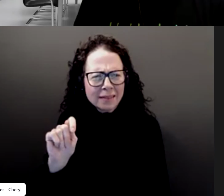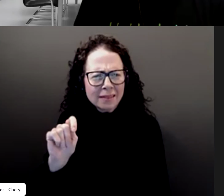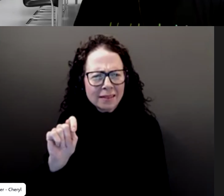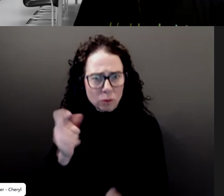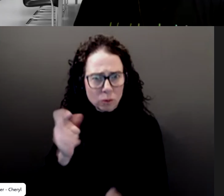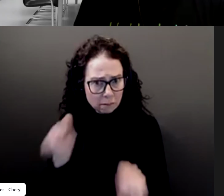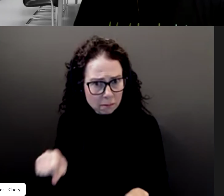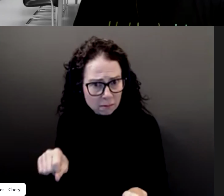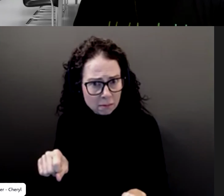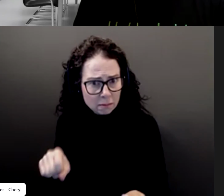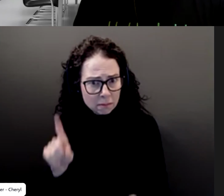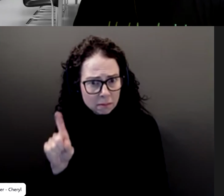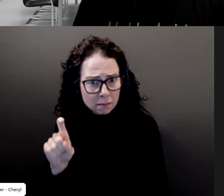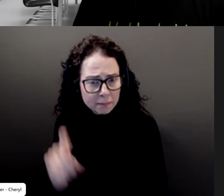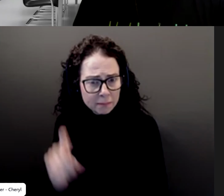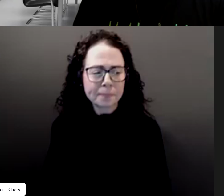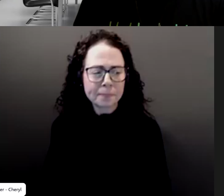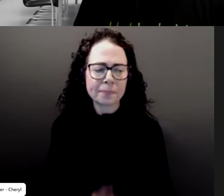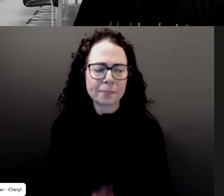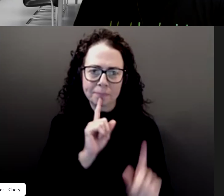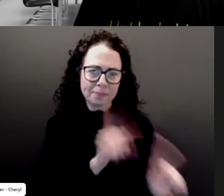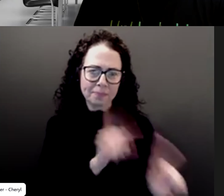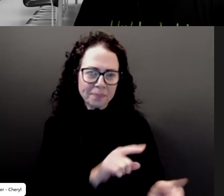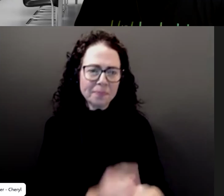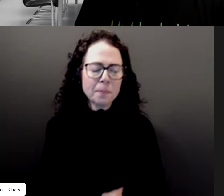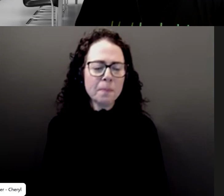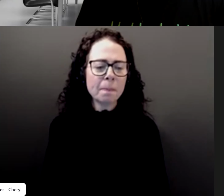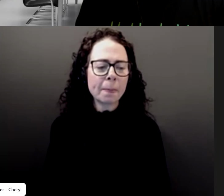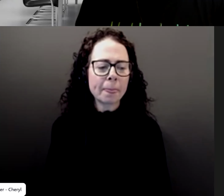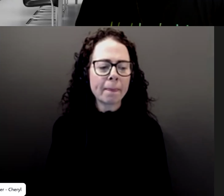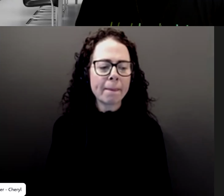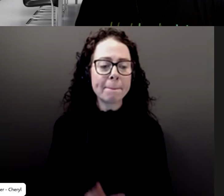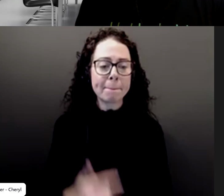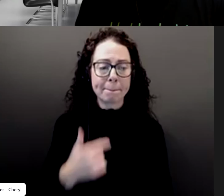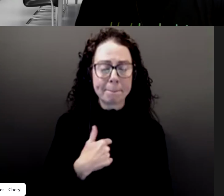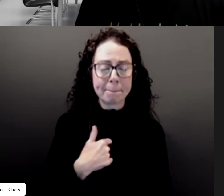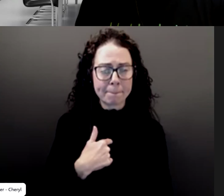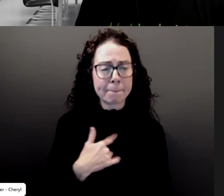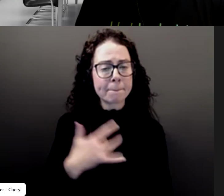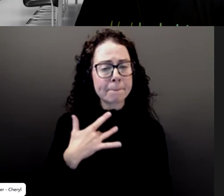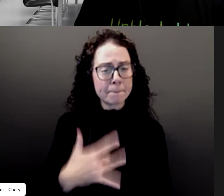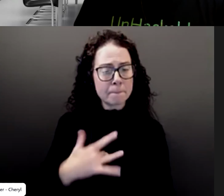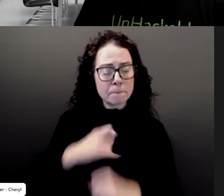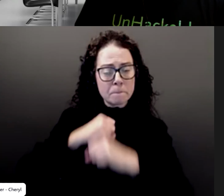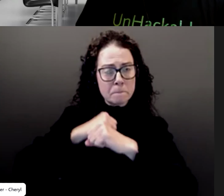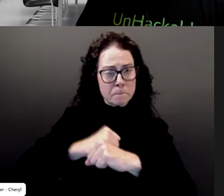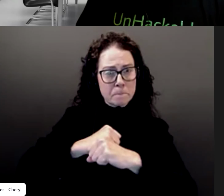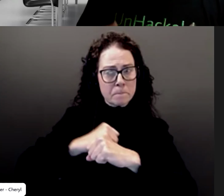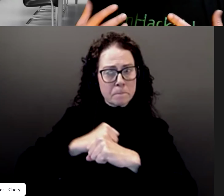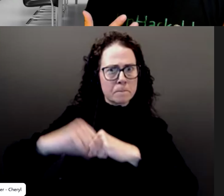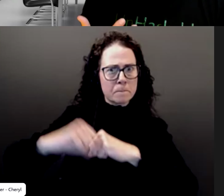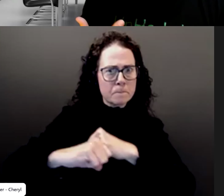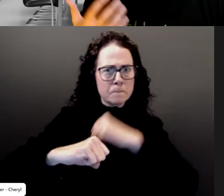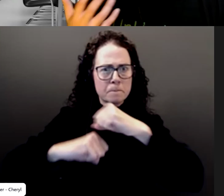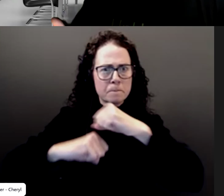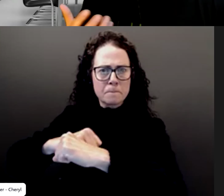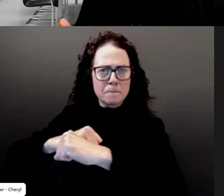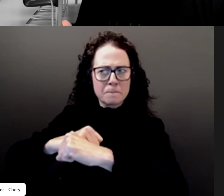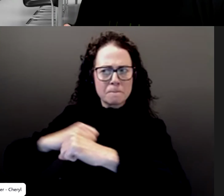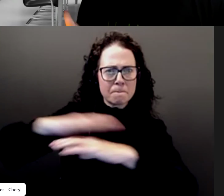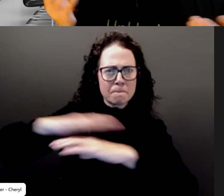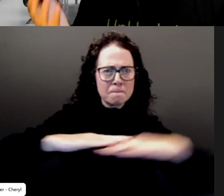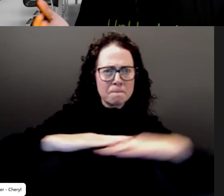that? I like to have multiple layers of protection. So a lot of people just